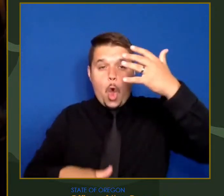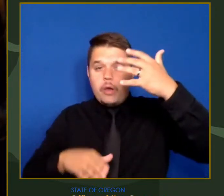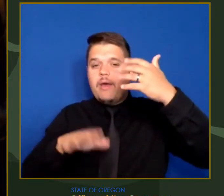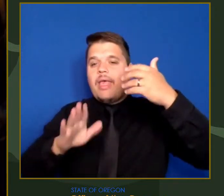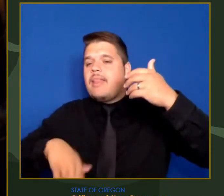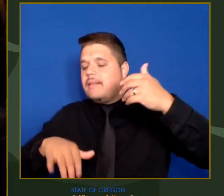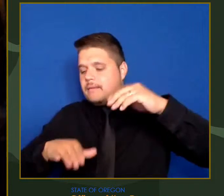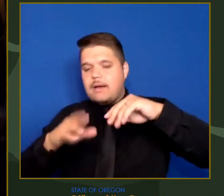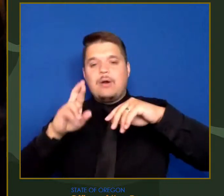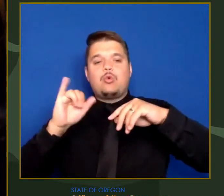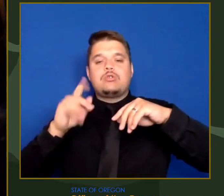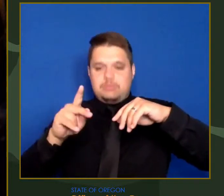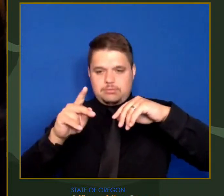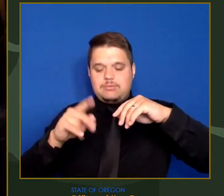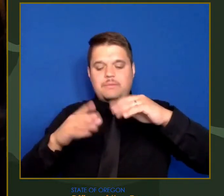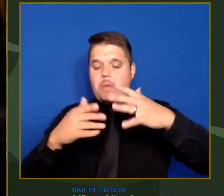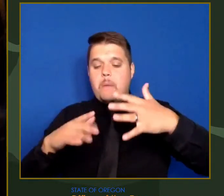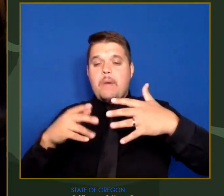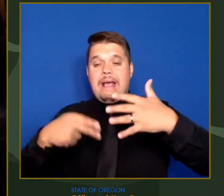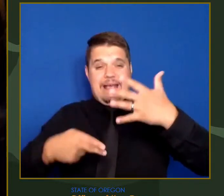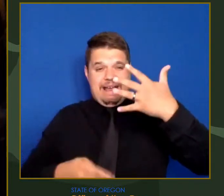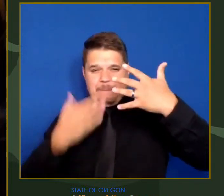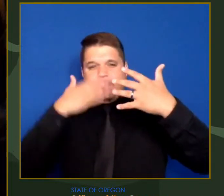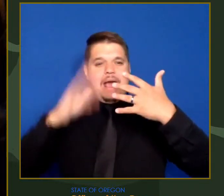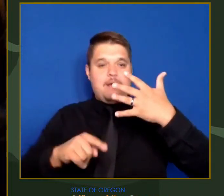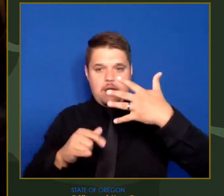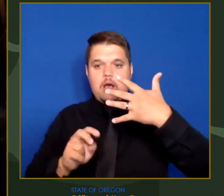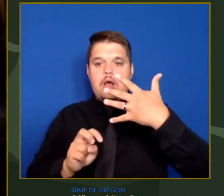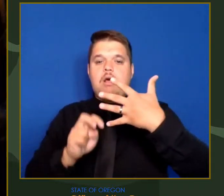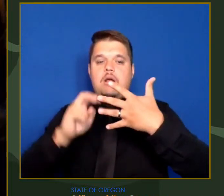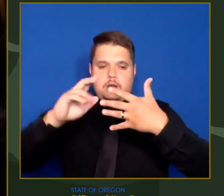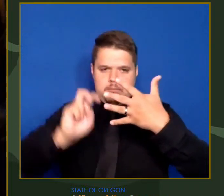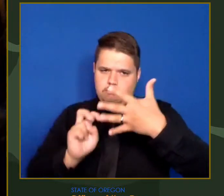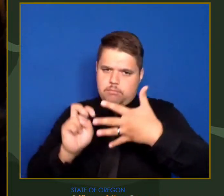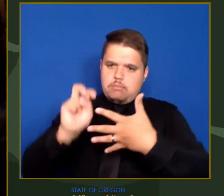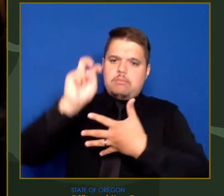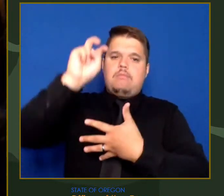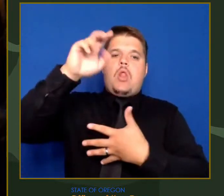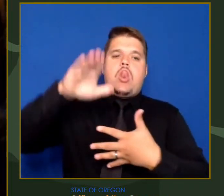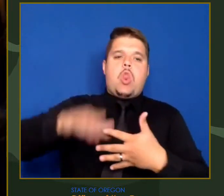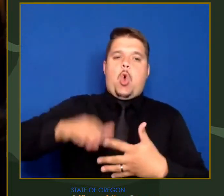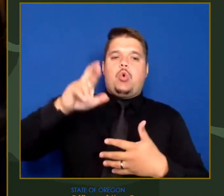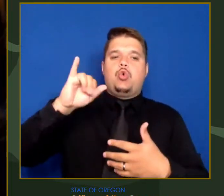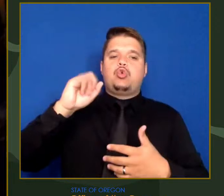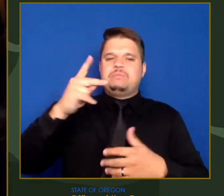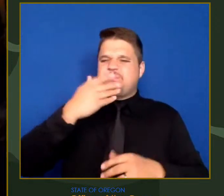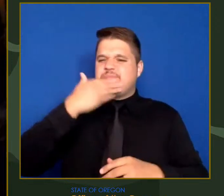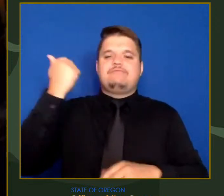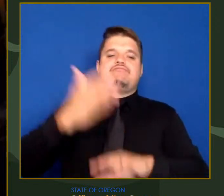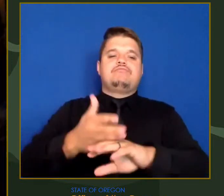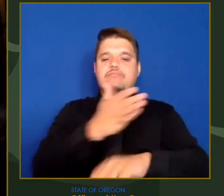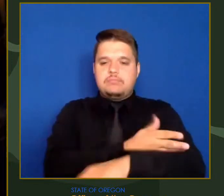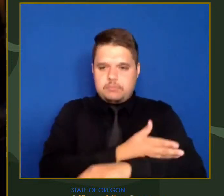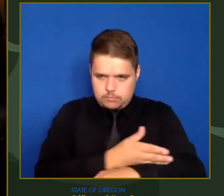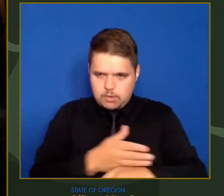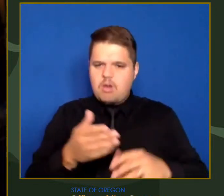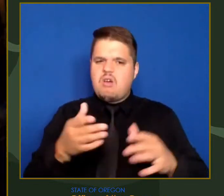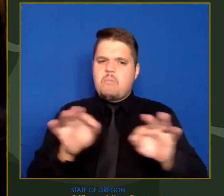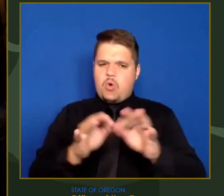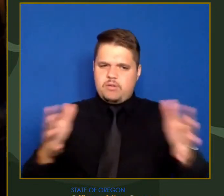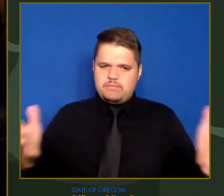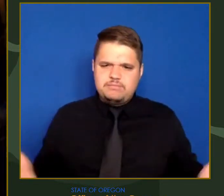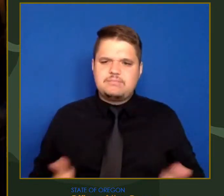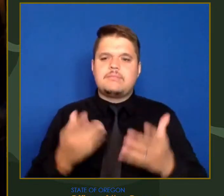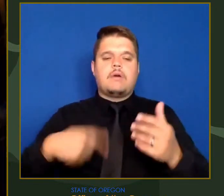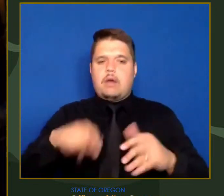of restrictions, allowing more of us to gather and return to the activities we enjoy, with friends and families that we've